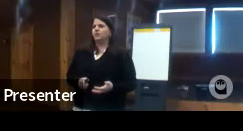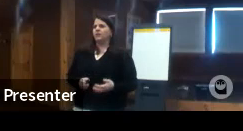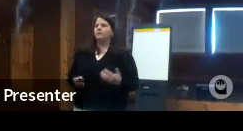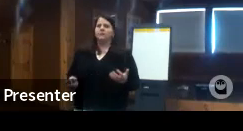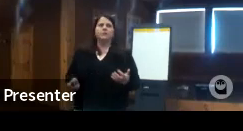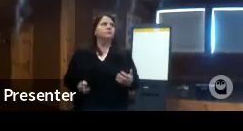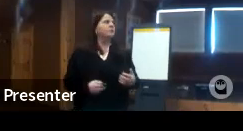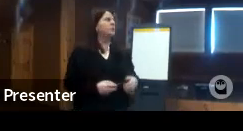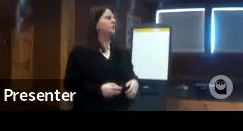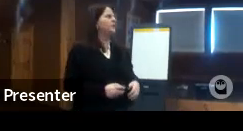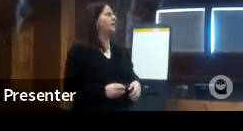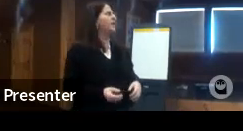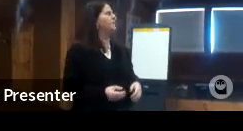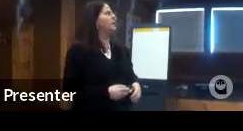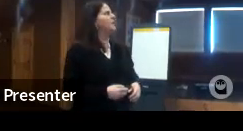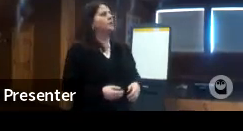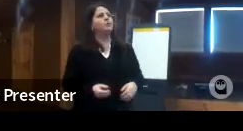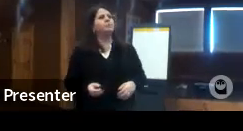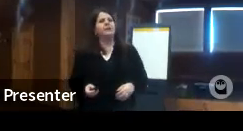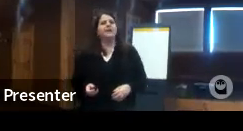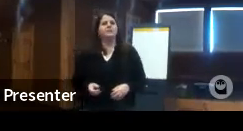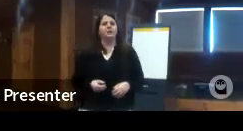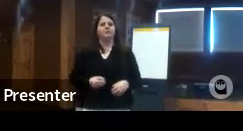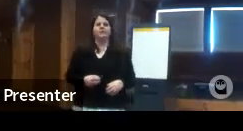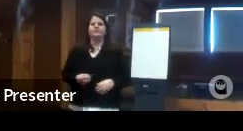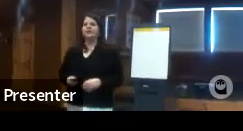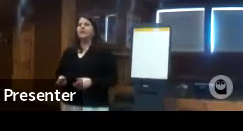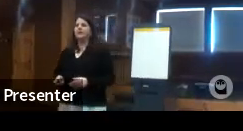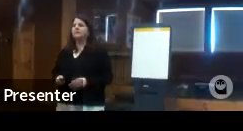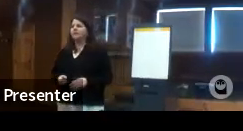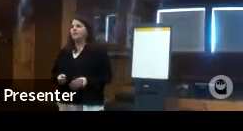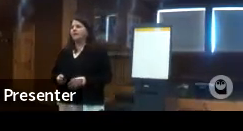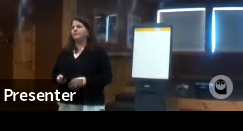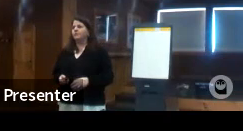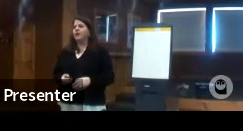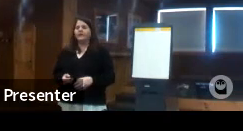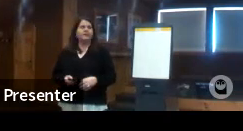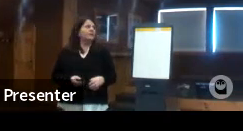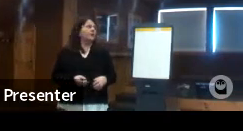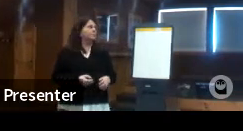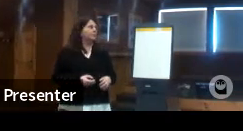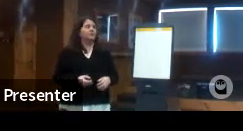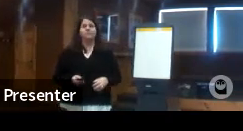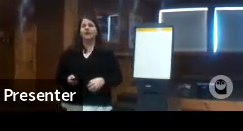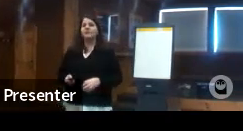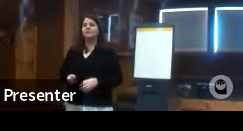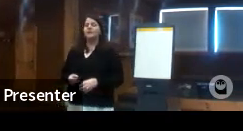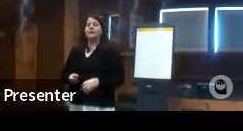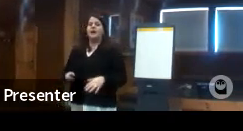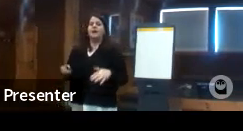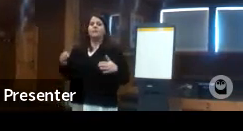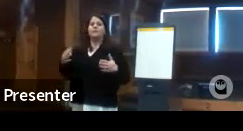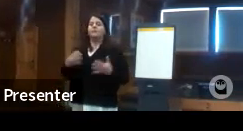to be teaching, and we'll touch on that again. So who can be an expert? Da-da-da. Okay, you guys can be experts,